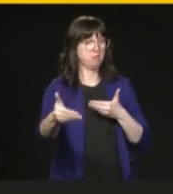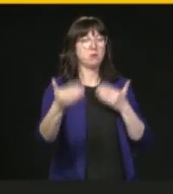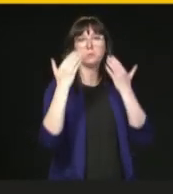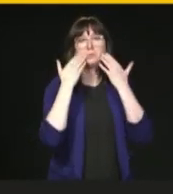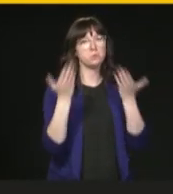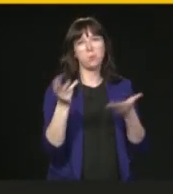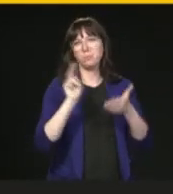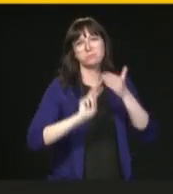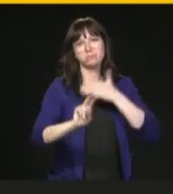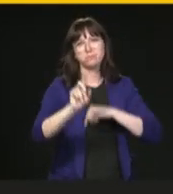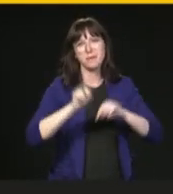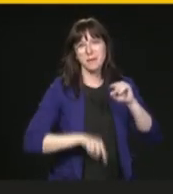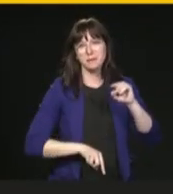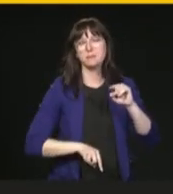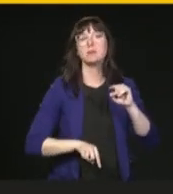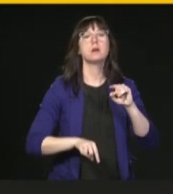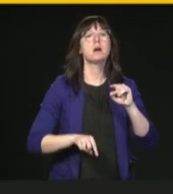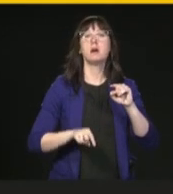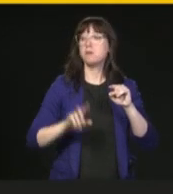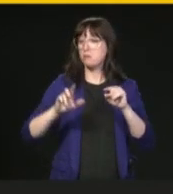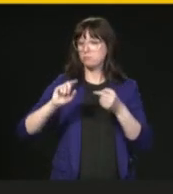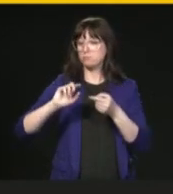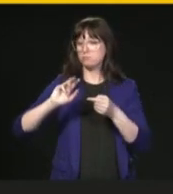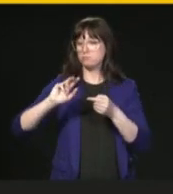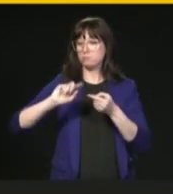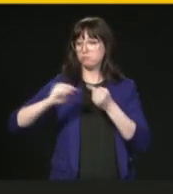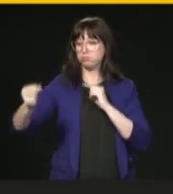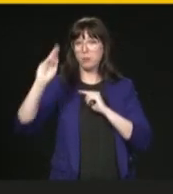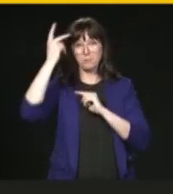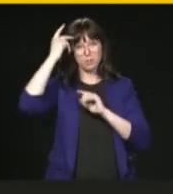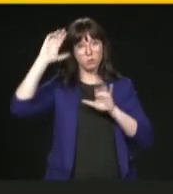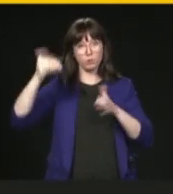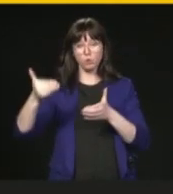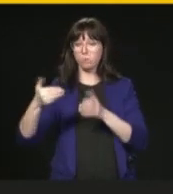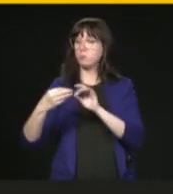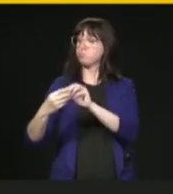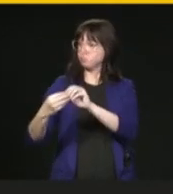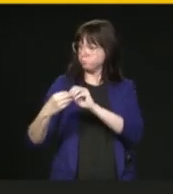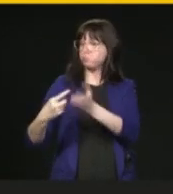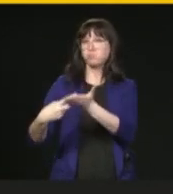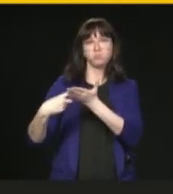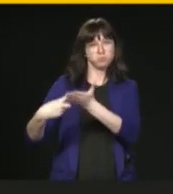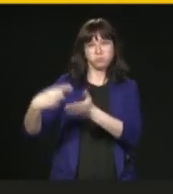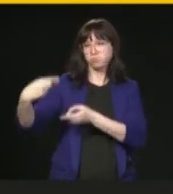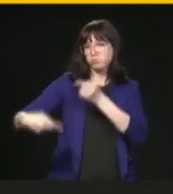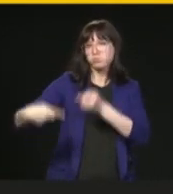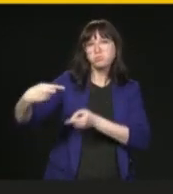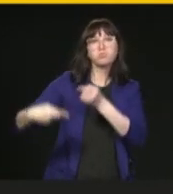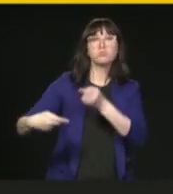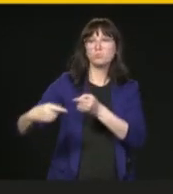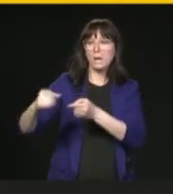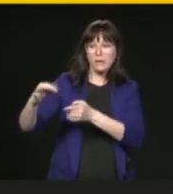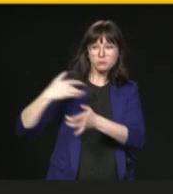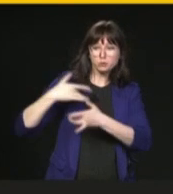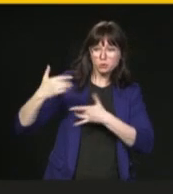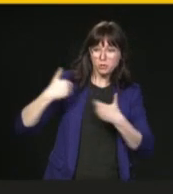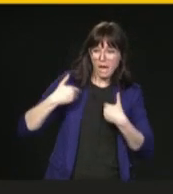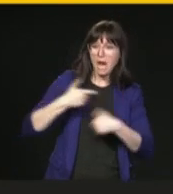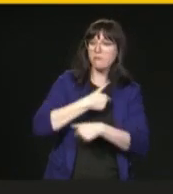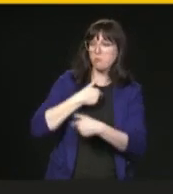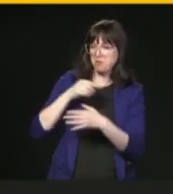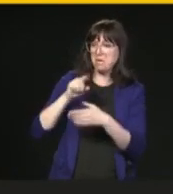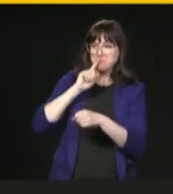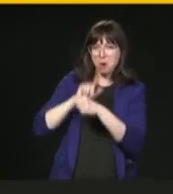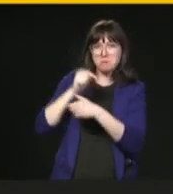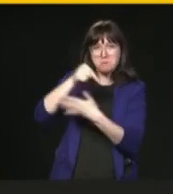understood and worked with the opposition parties in order to resolve their concerns, and we will continue